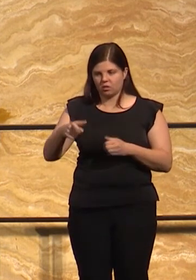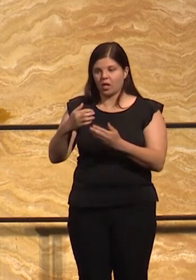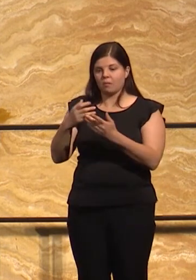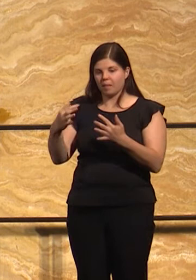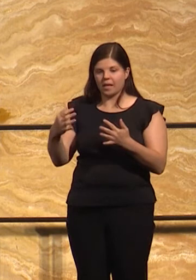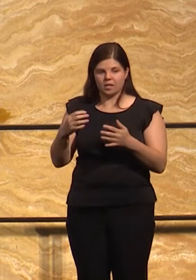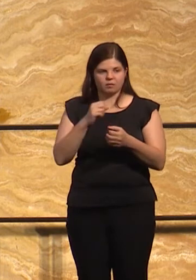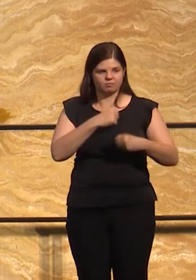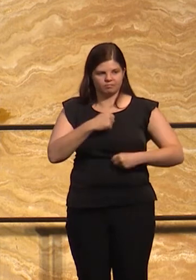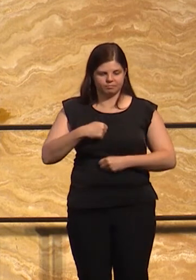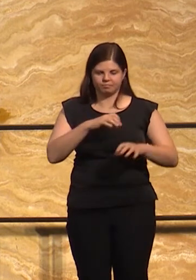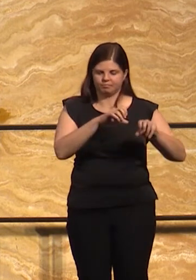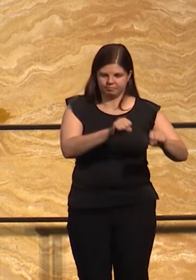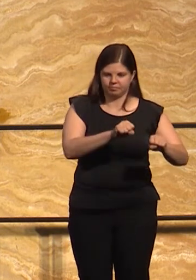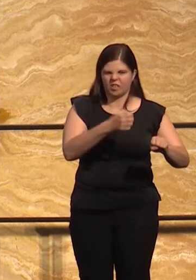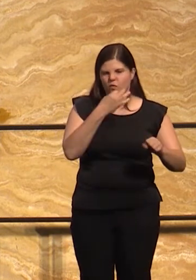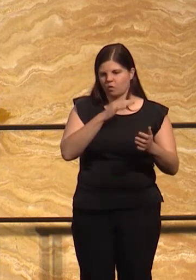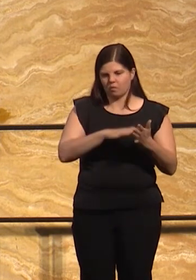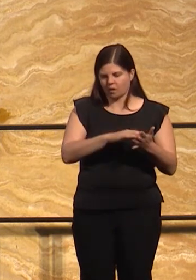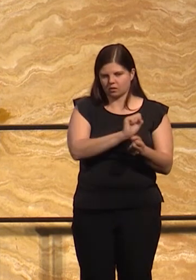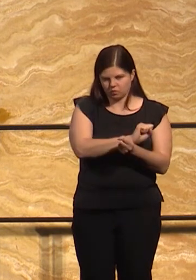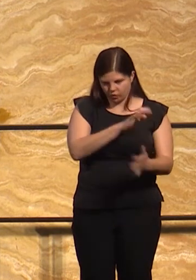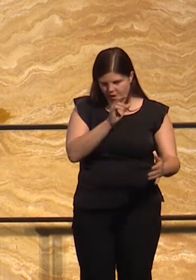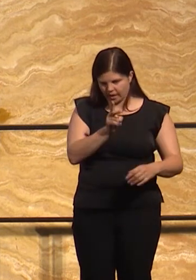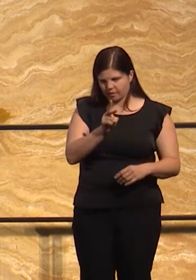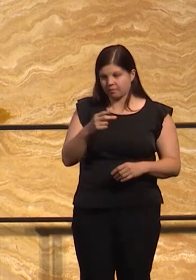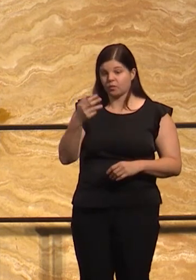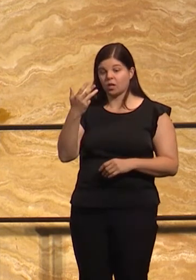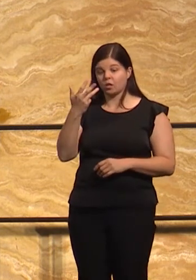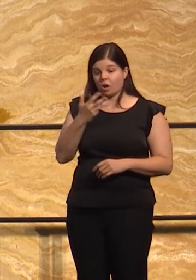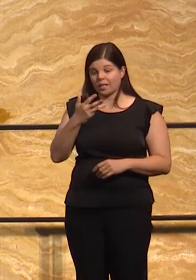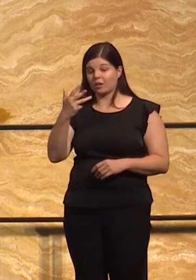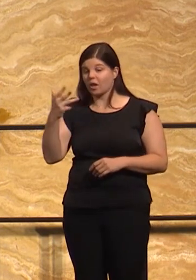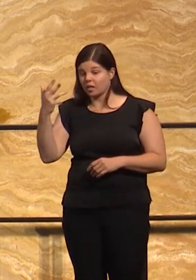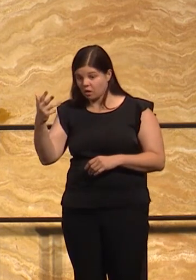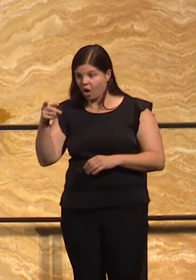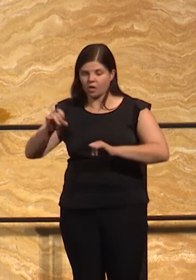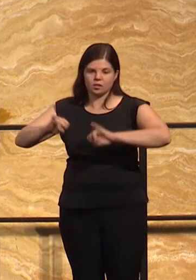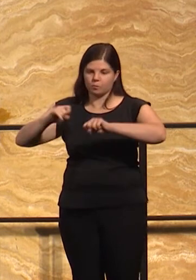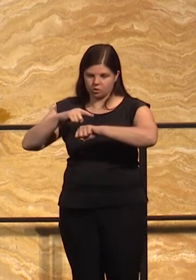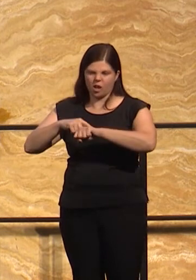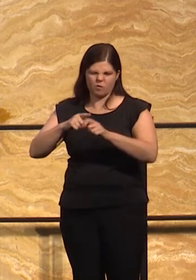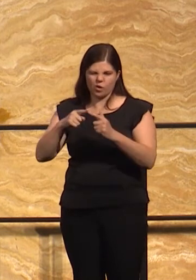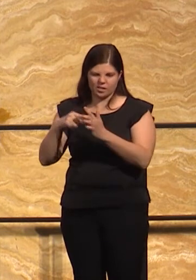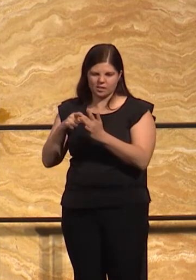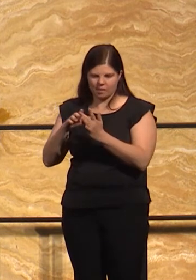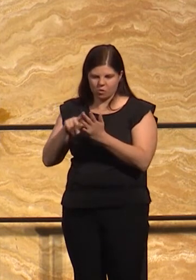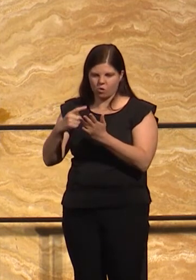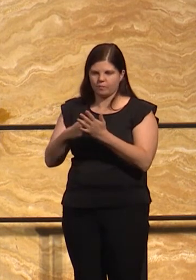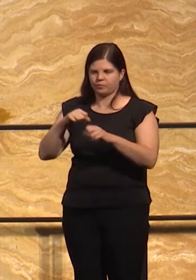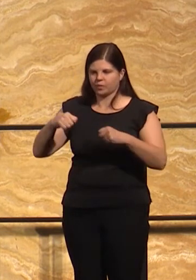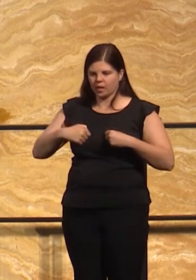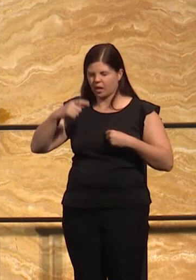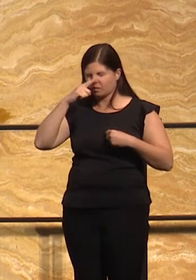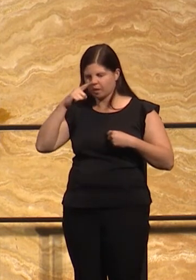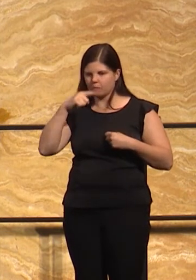few months. In 99, the most critical time, when our people were